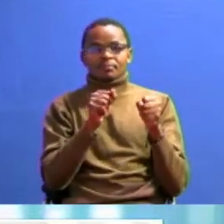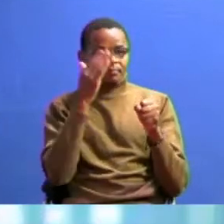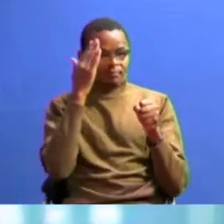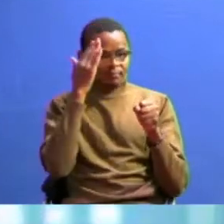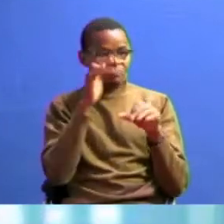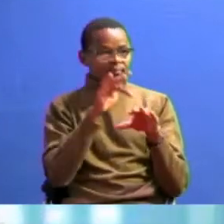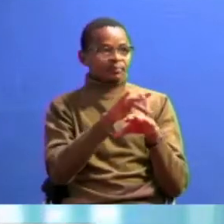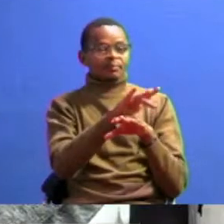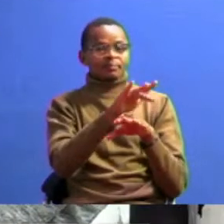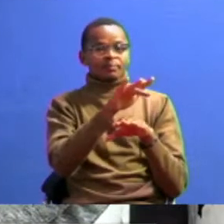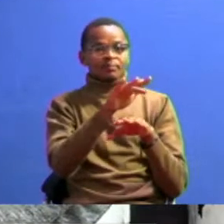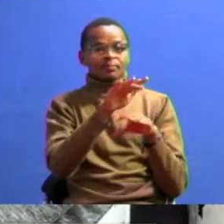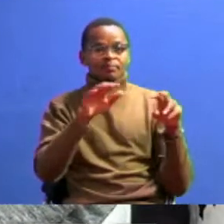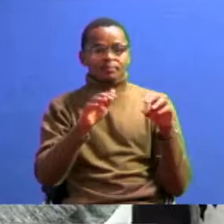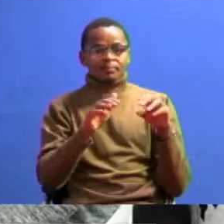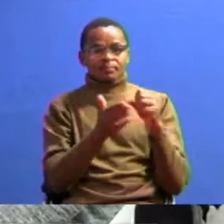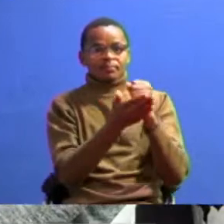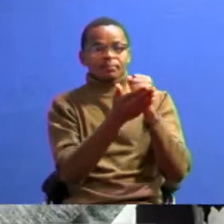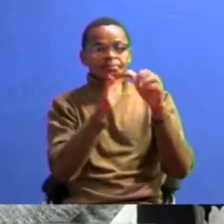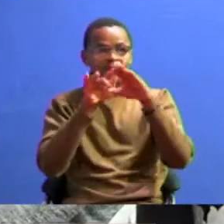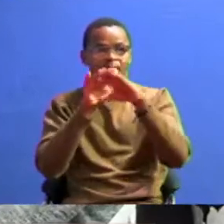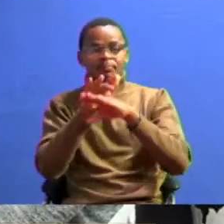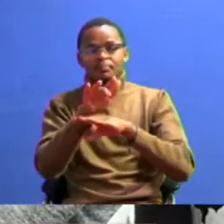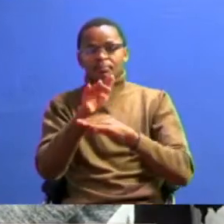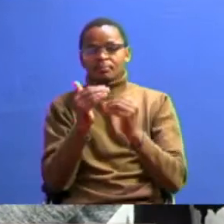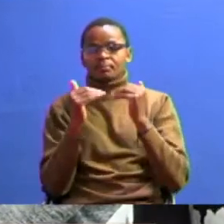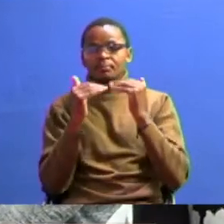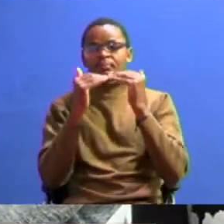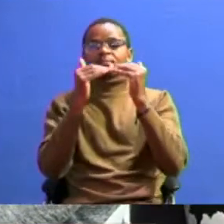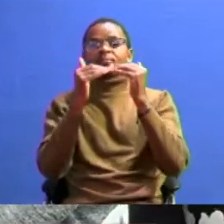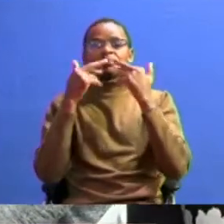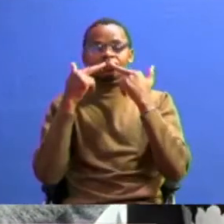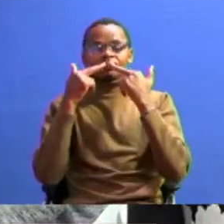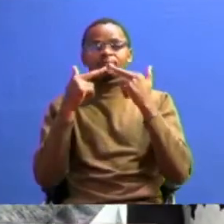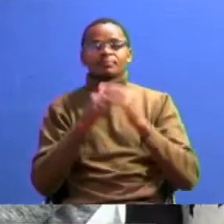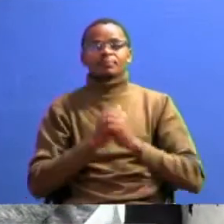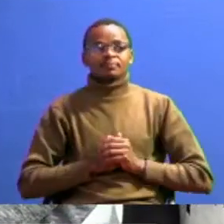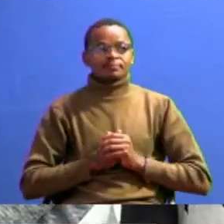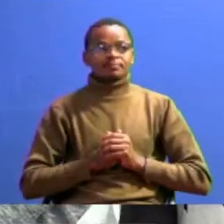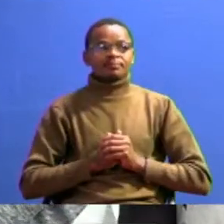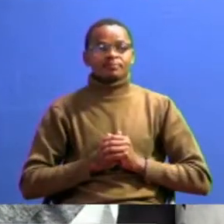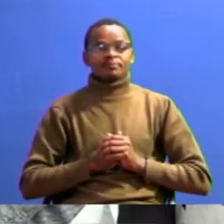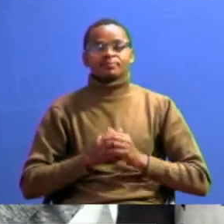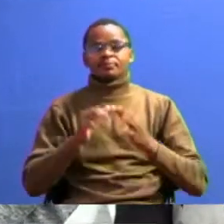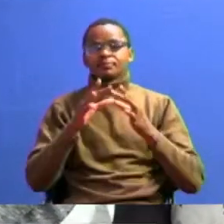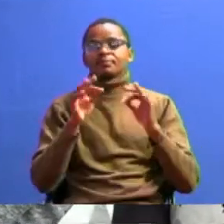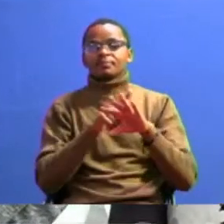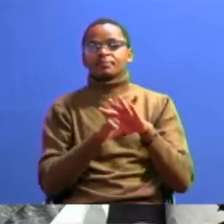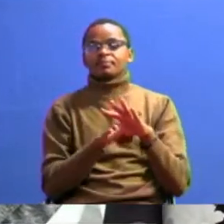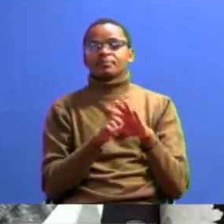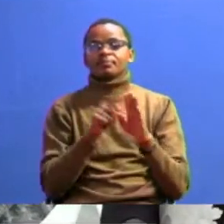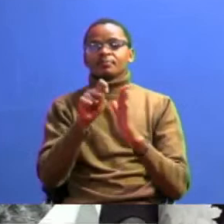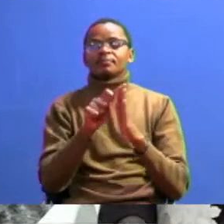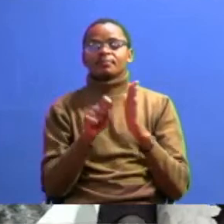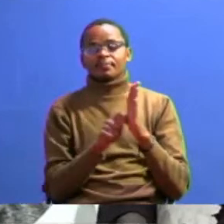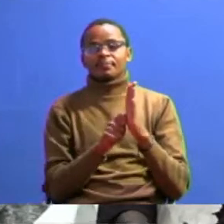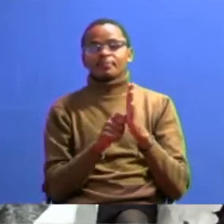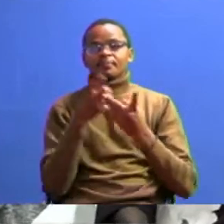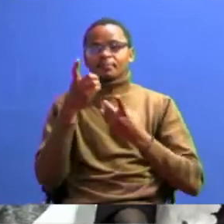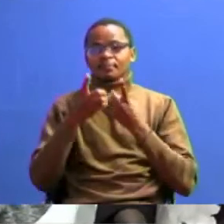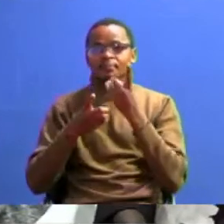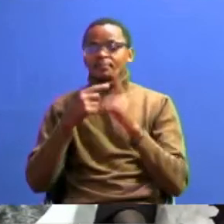early, intervene early, and therefore improve the outcomes. For a long time now, there's been this debate